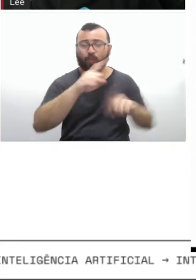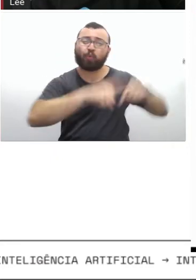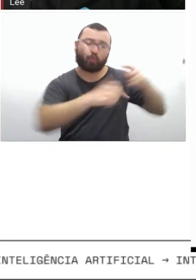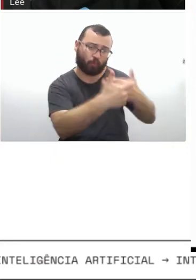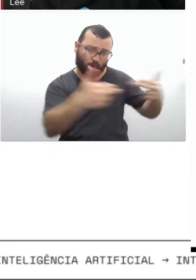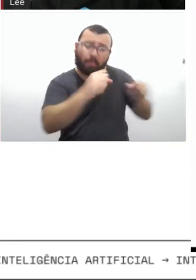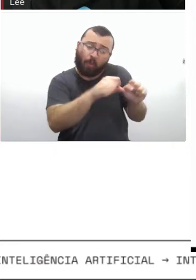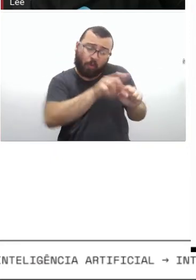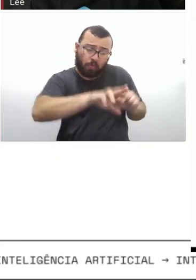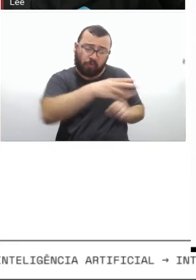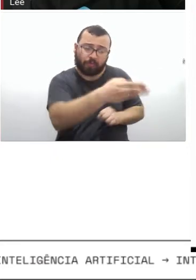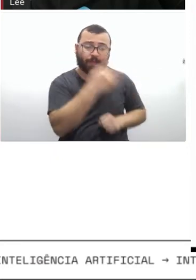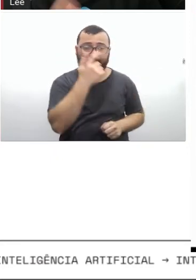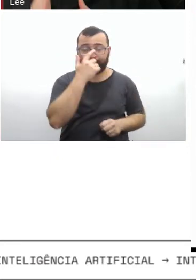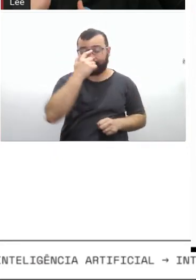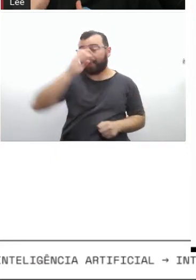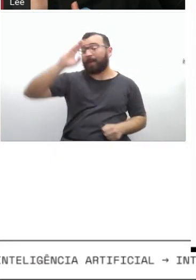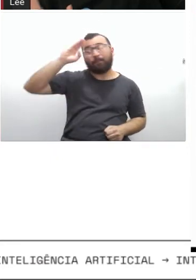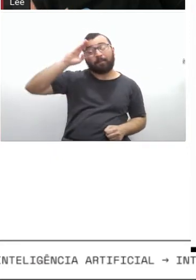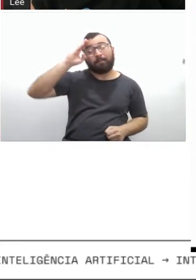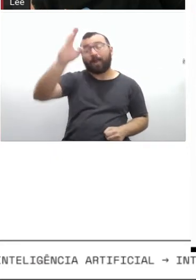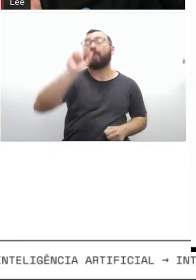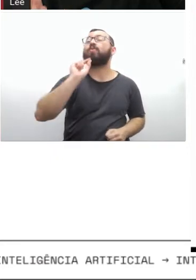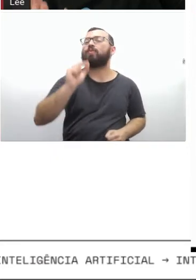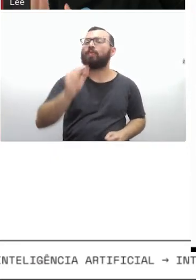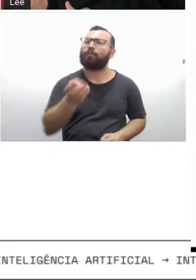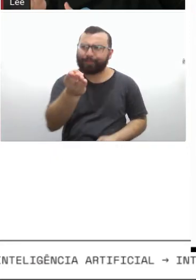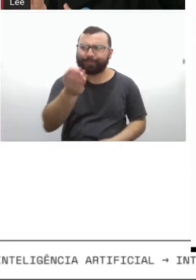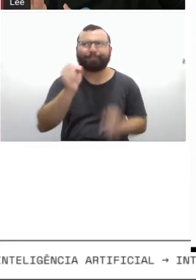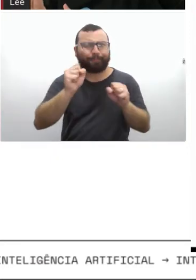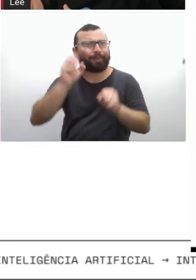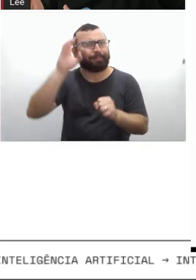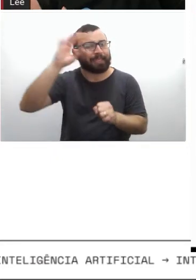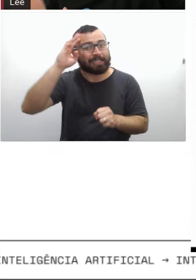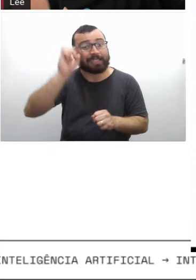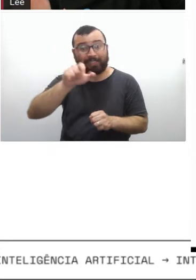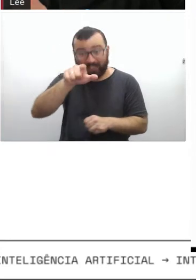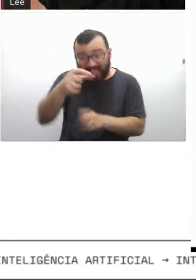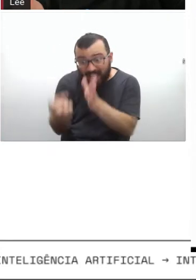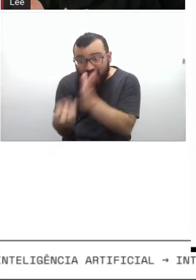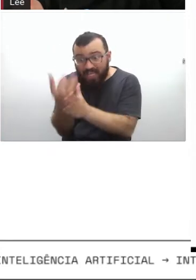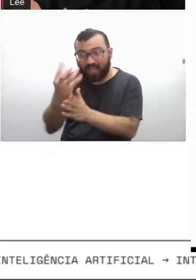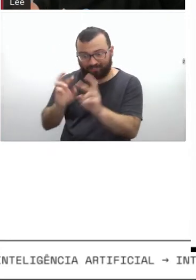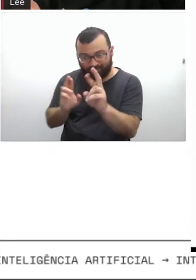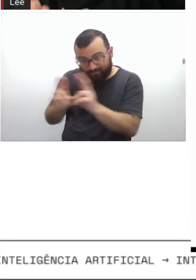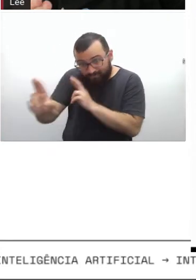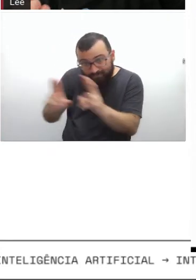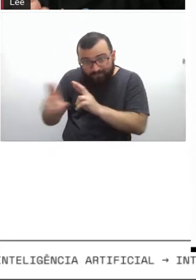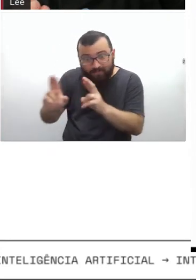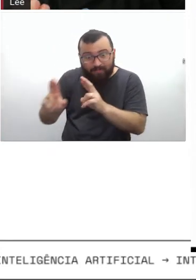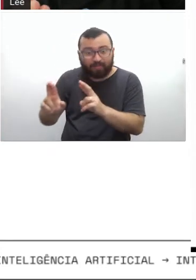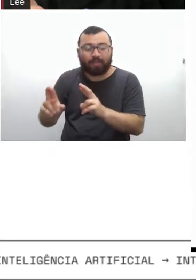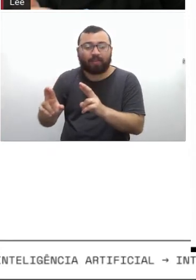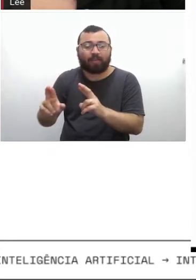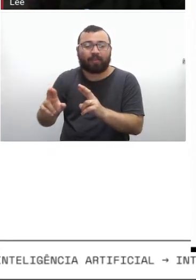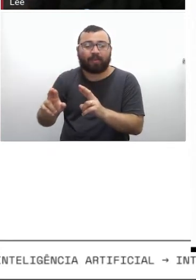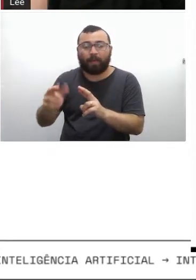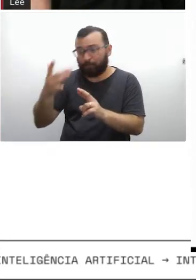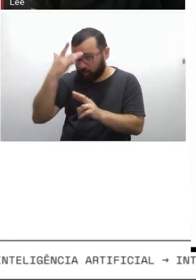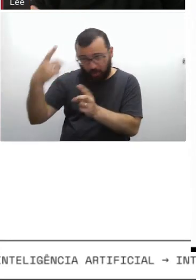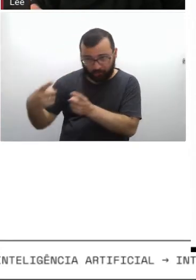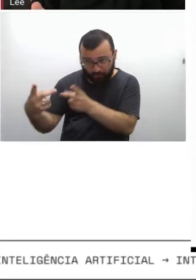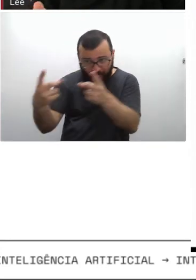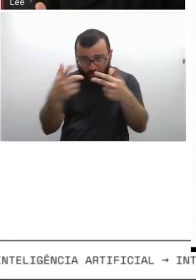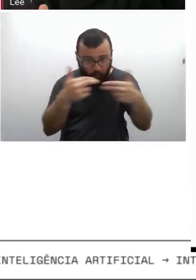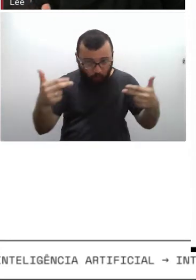important here is, I mean, you can imagine that if you build a chatbot for a retailer where you add items to